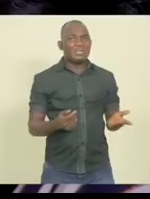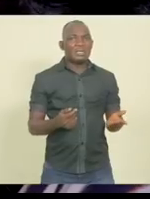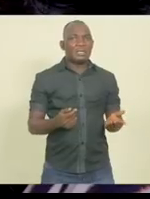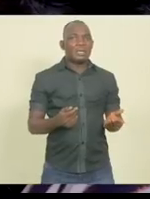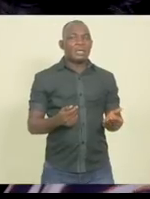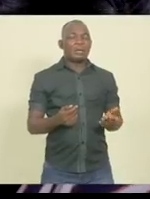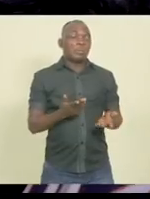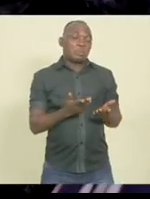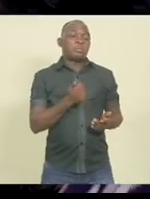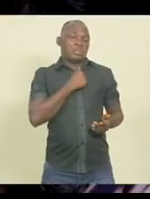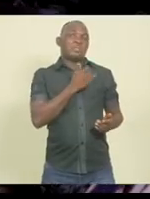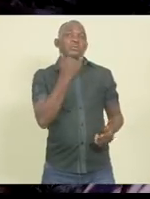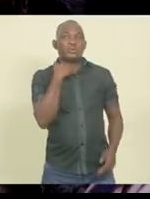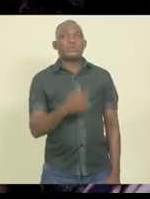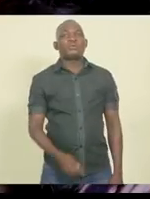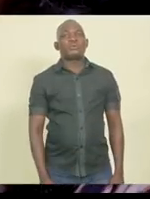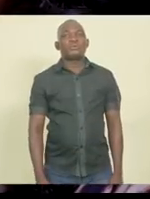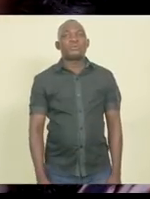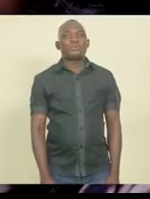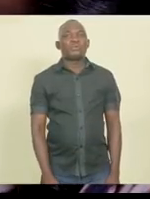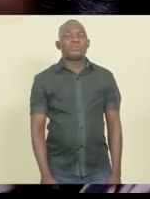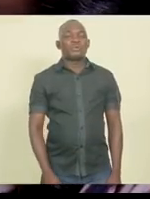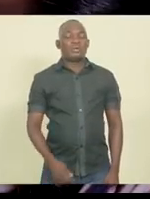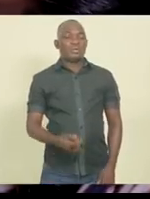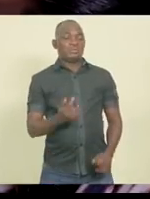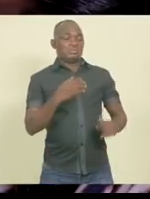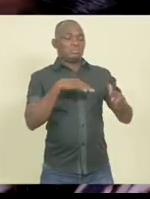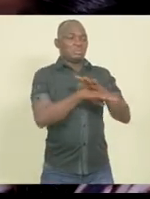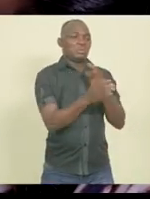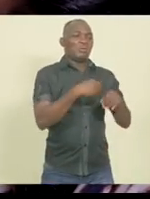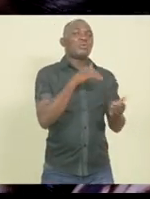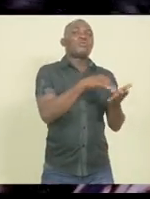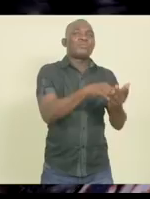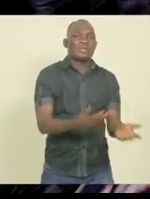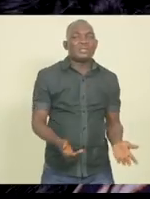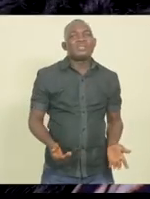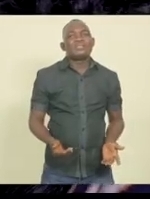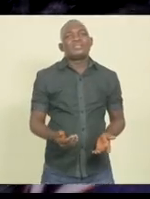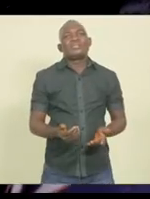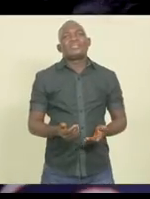It's my fault. You've been entering few eyes to the office. I'll bite your nose.